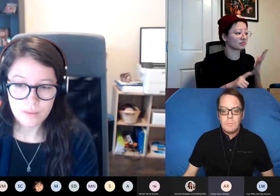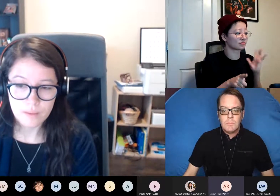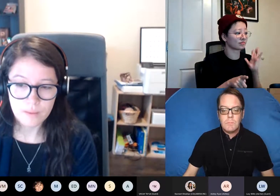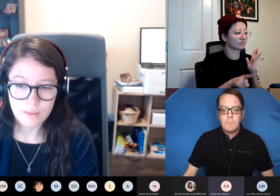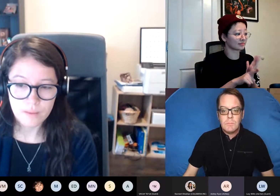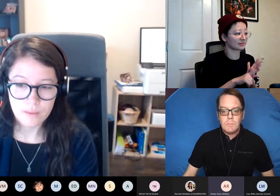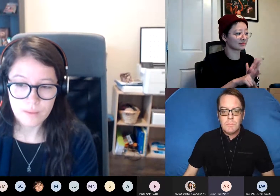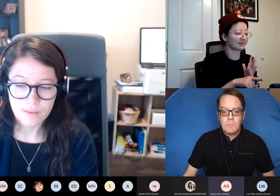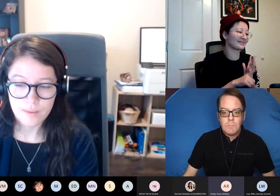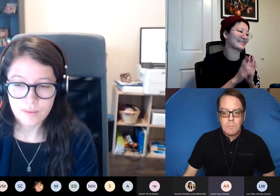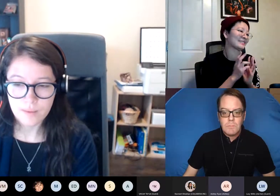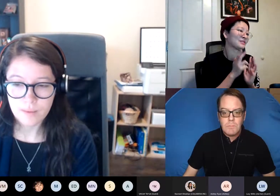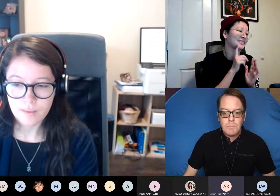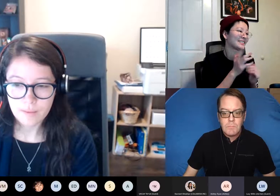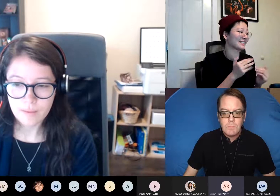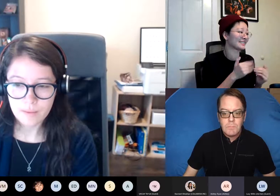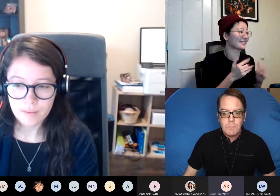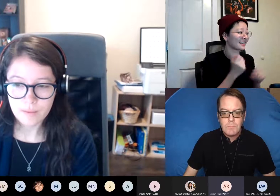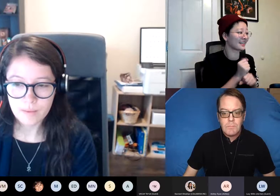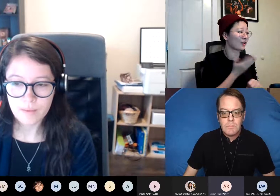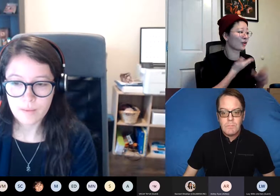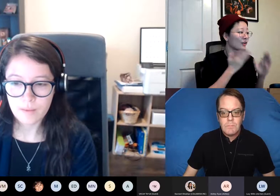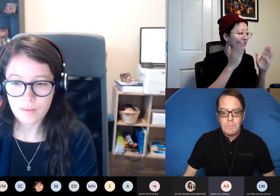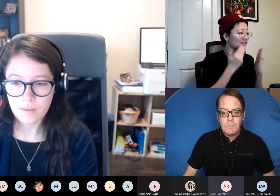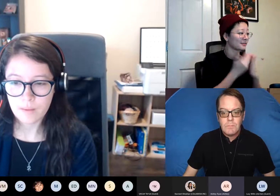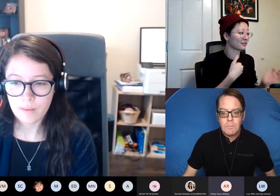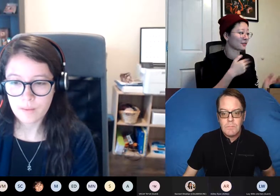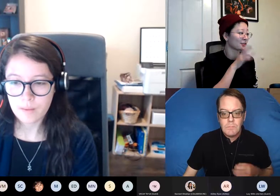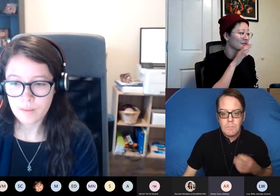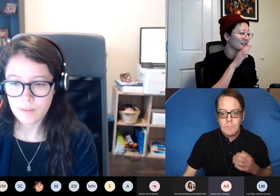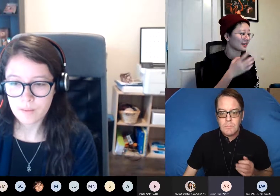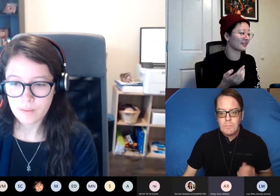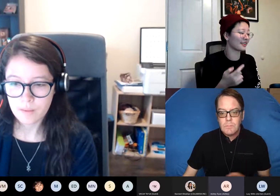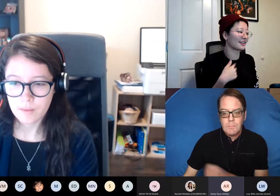different people within the deaf community and their identities and their needs.